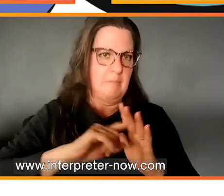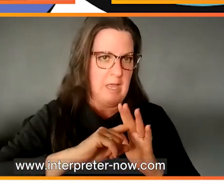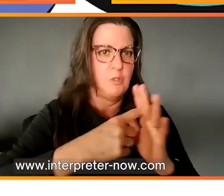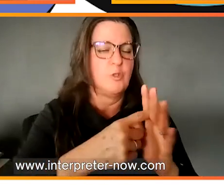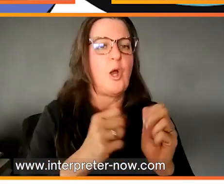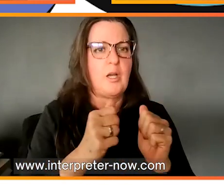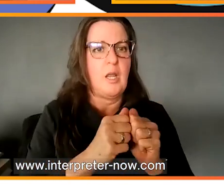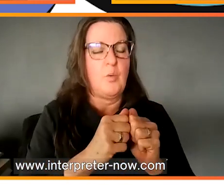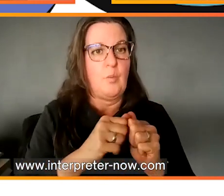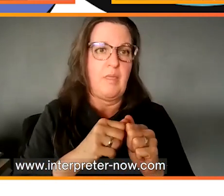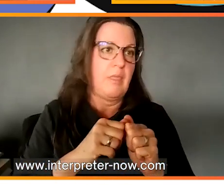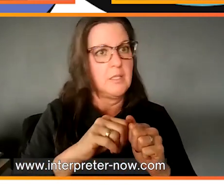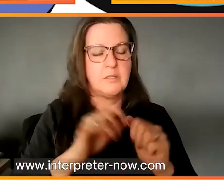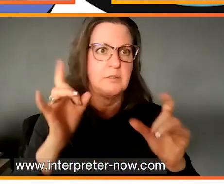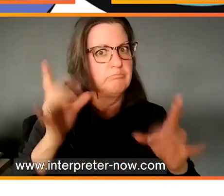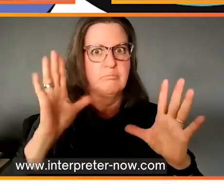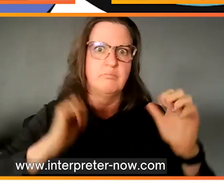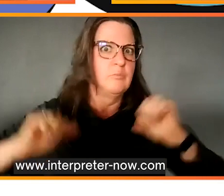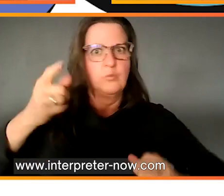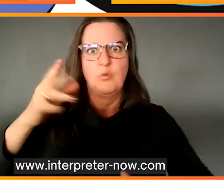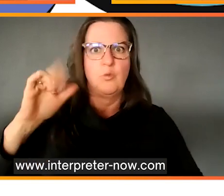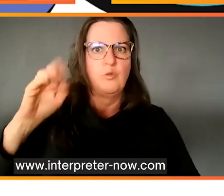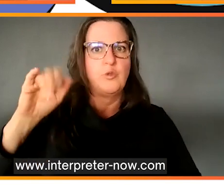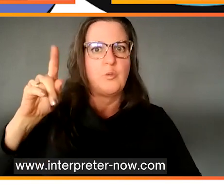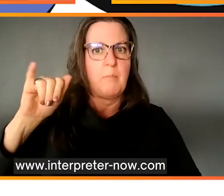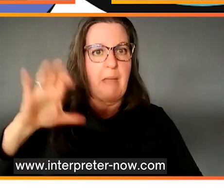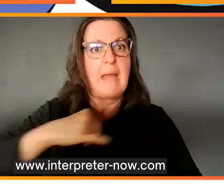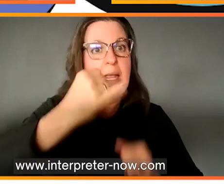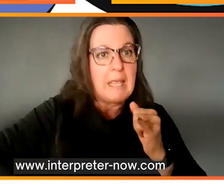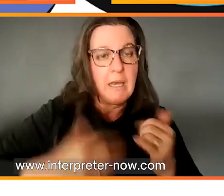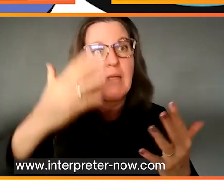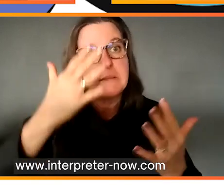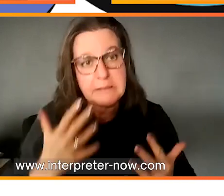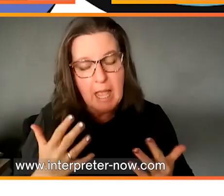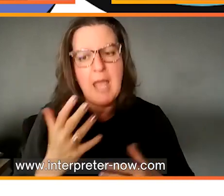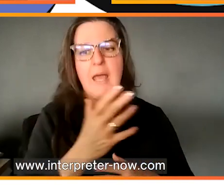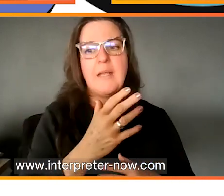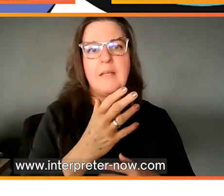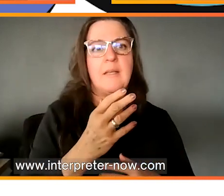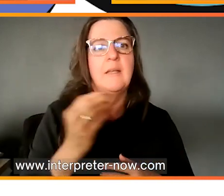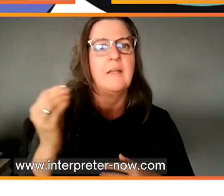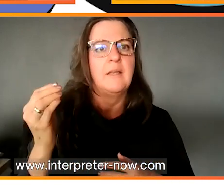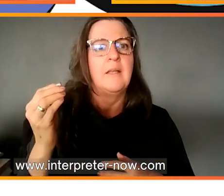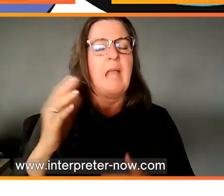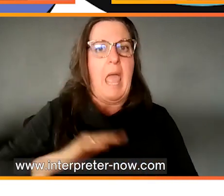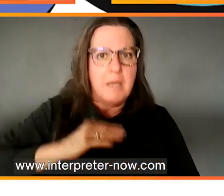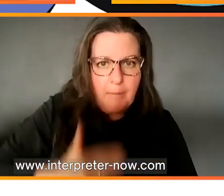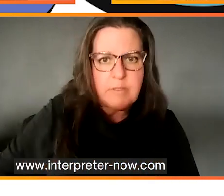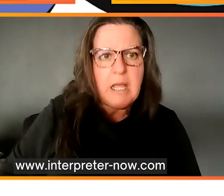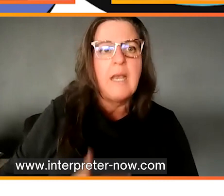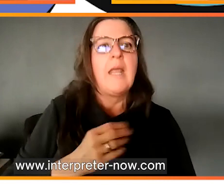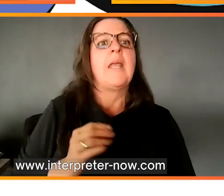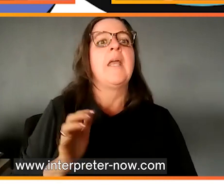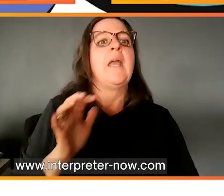years later. And I decided, I think I have something here. I think